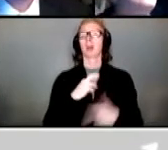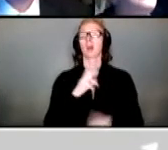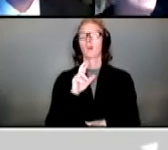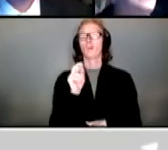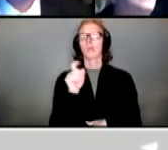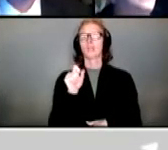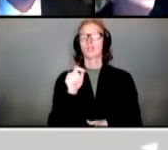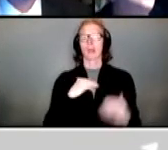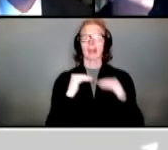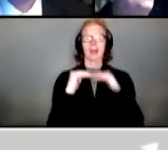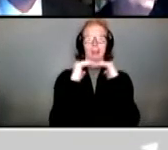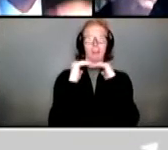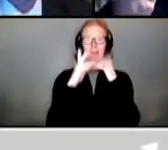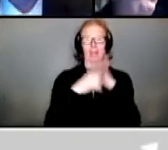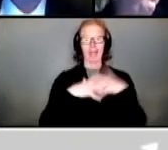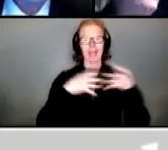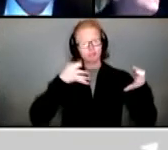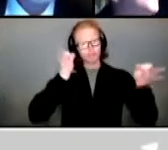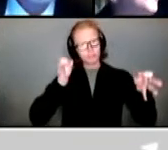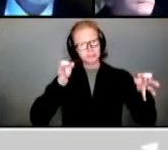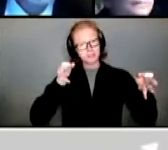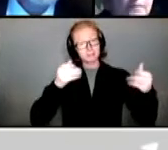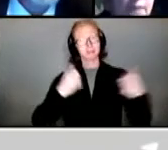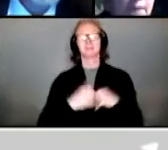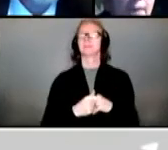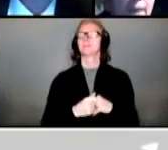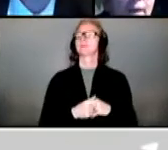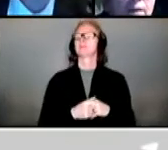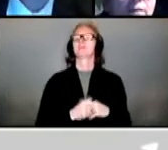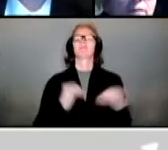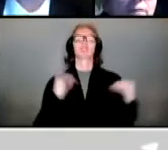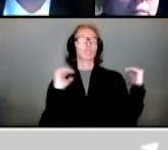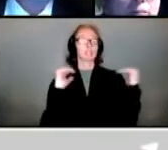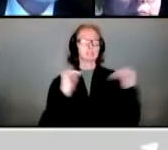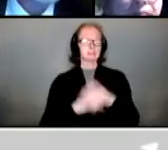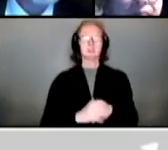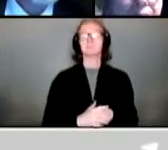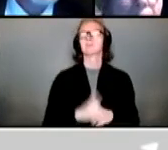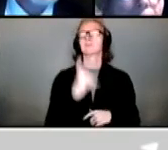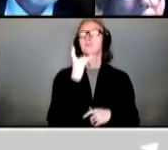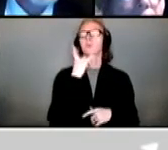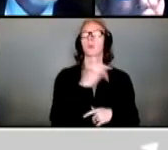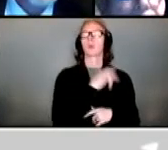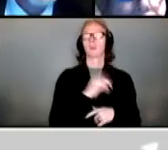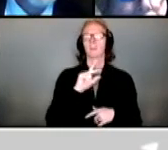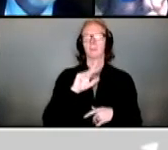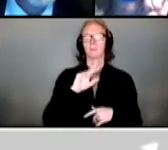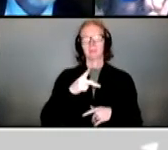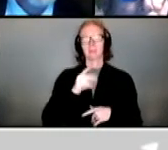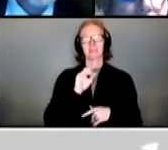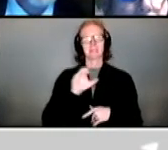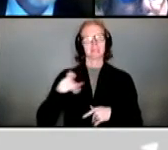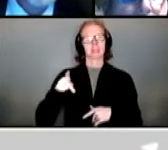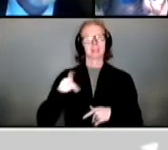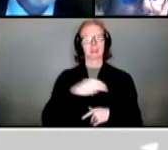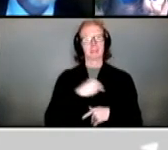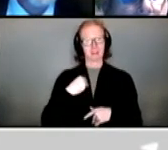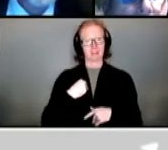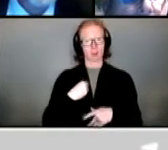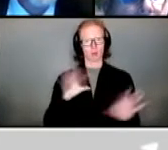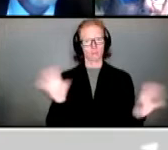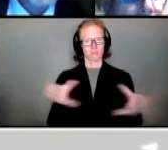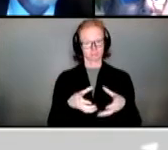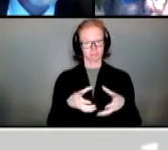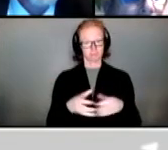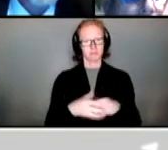and justice. We're going to have a youth collaboration with PCCEP member forum.